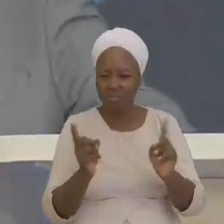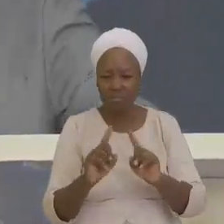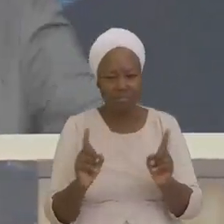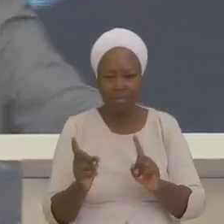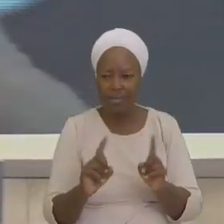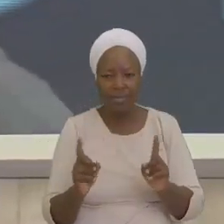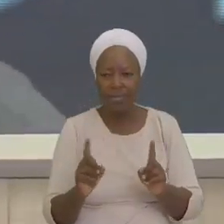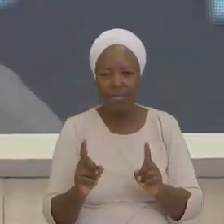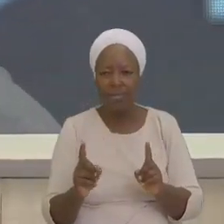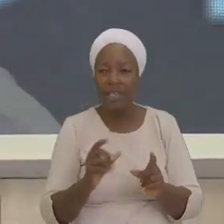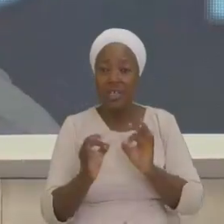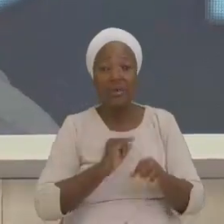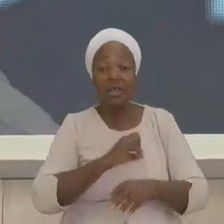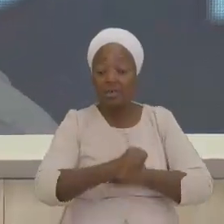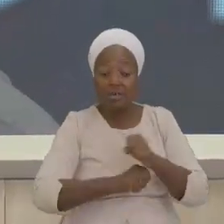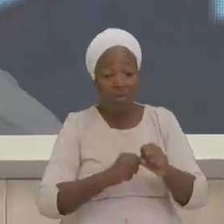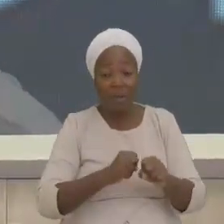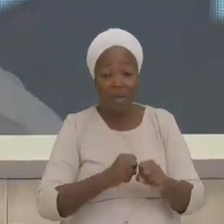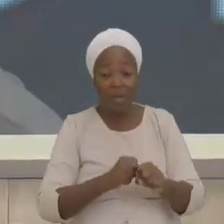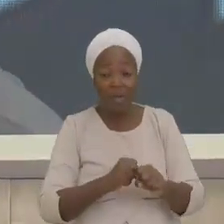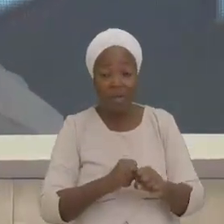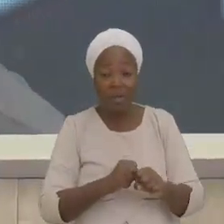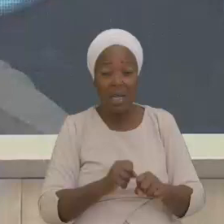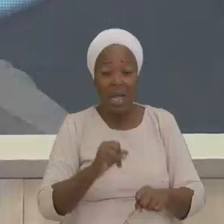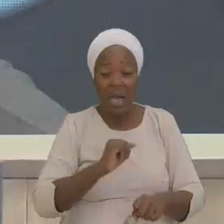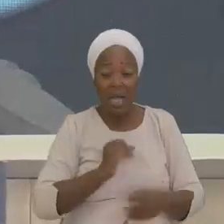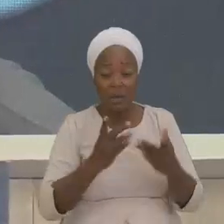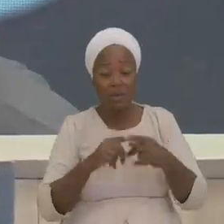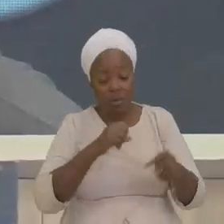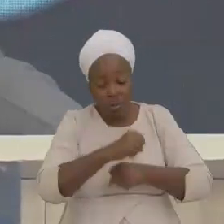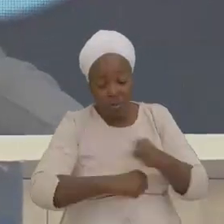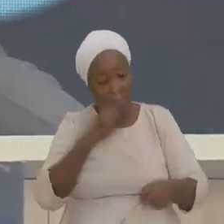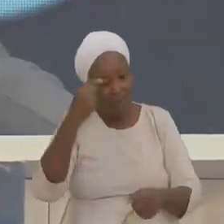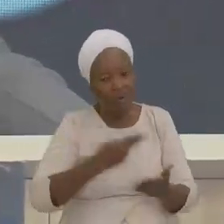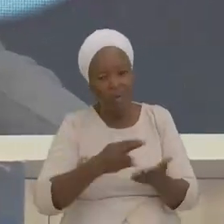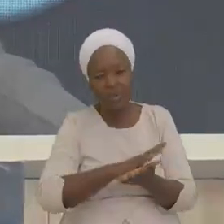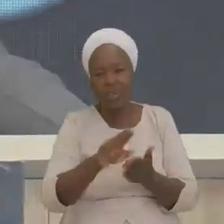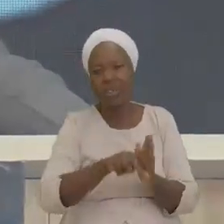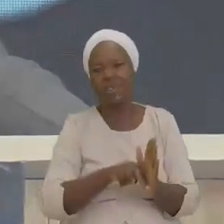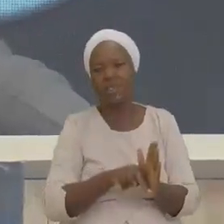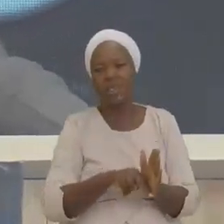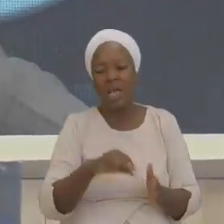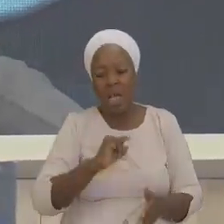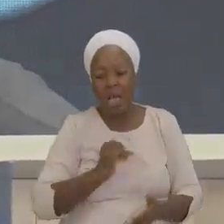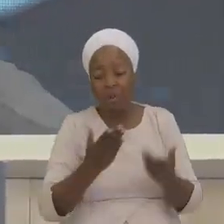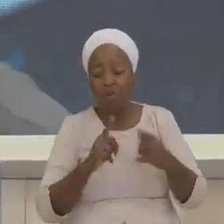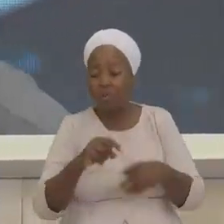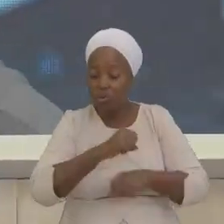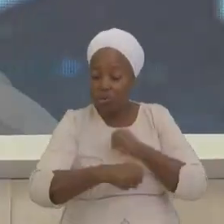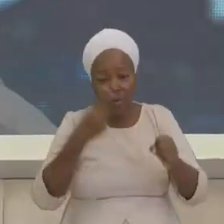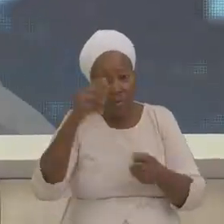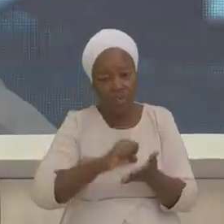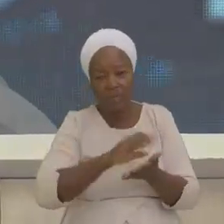If I suffer at all, I want to suffer for righteousness. I want to suffer for